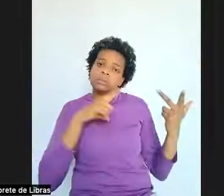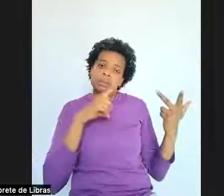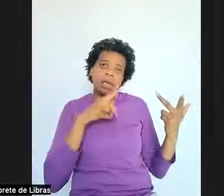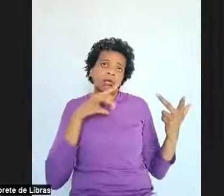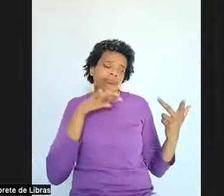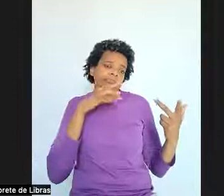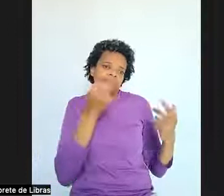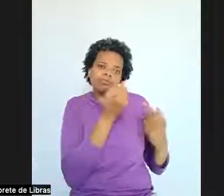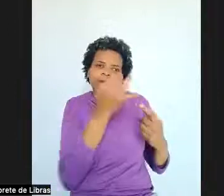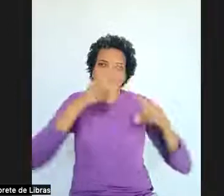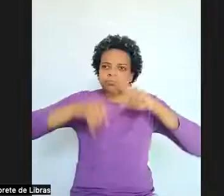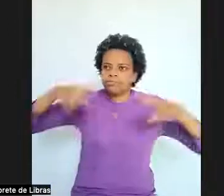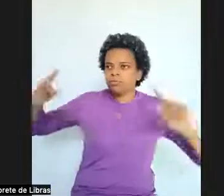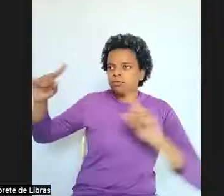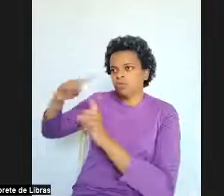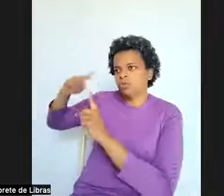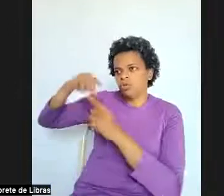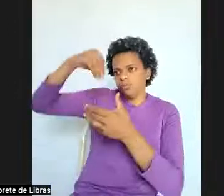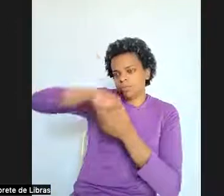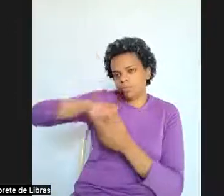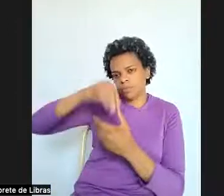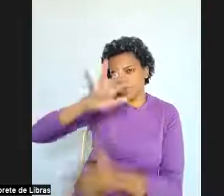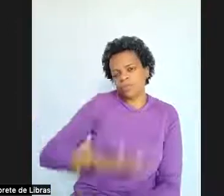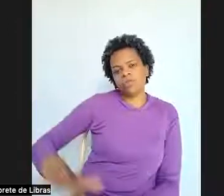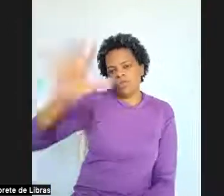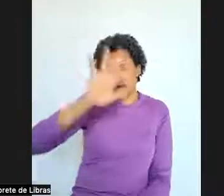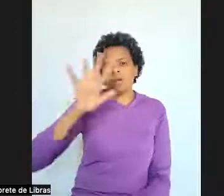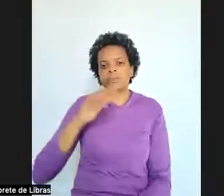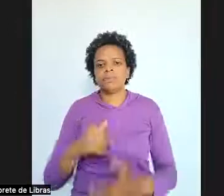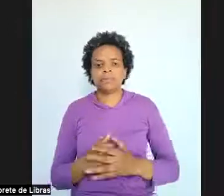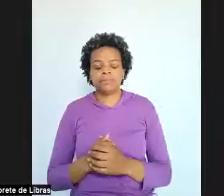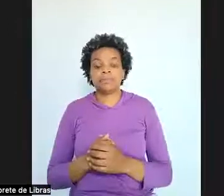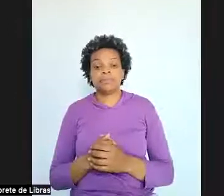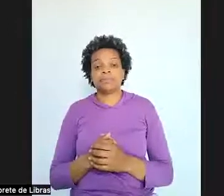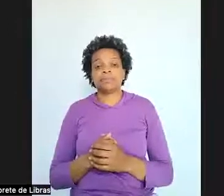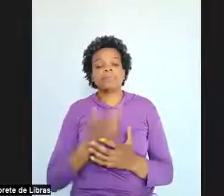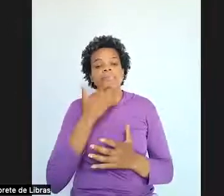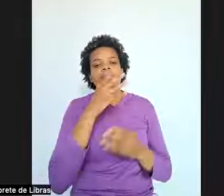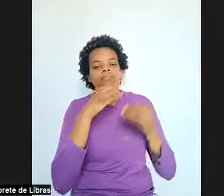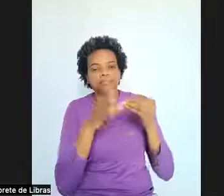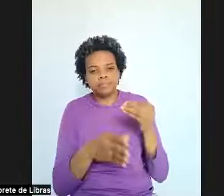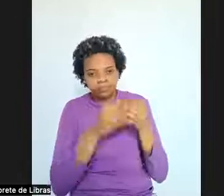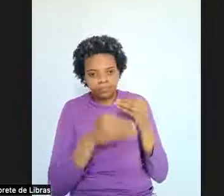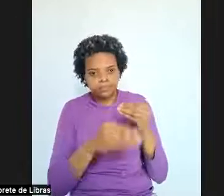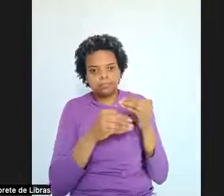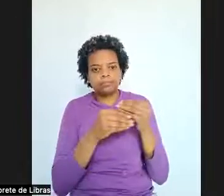especially talking about species that migrate throughout the globe. Tati, do you want to say anything else?